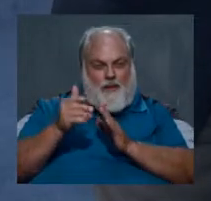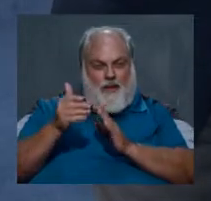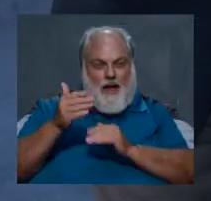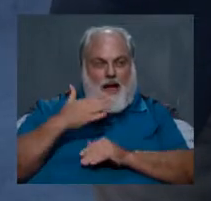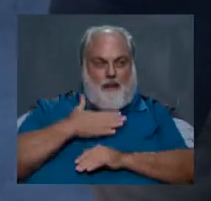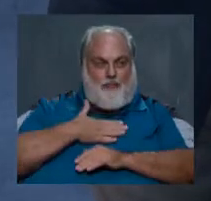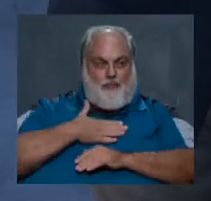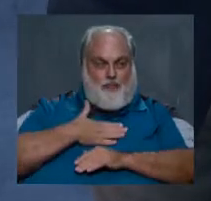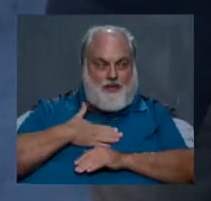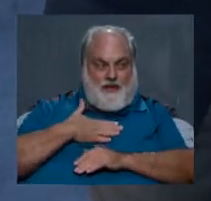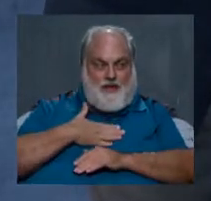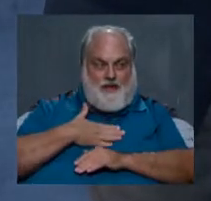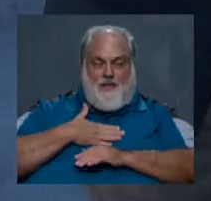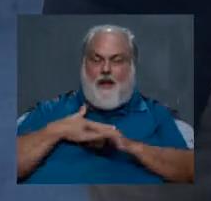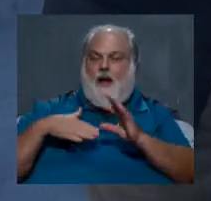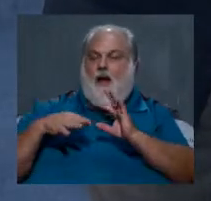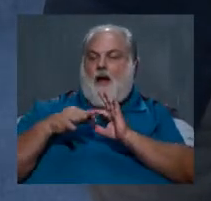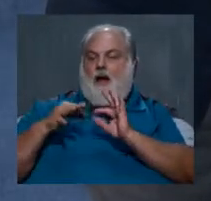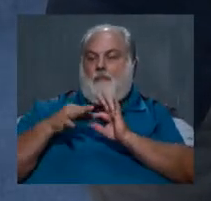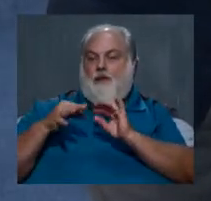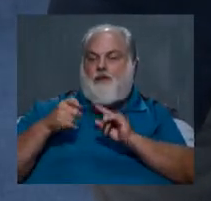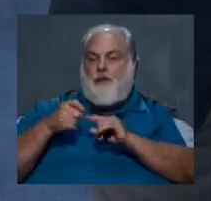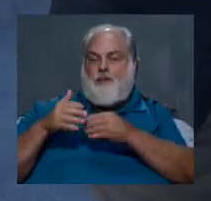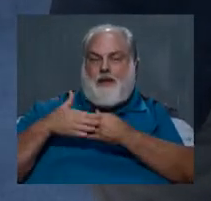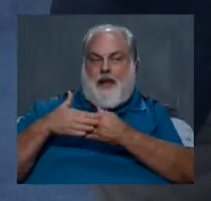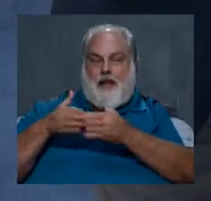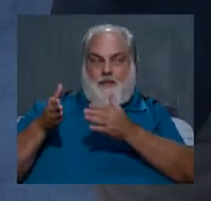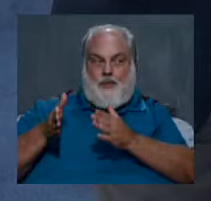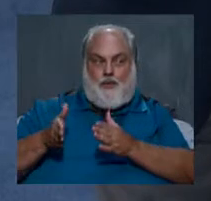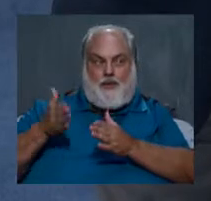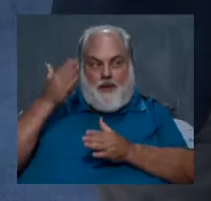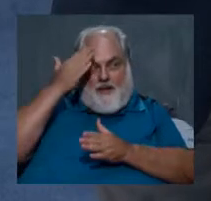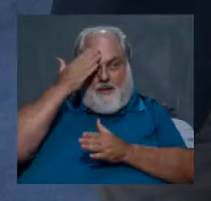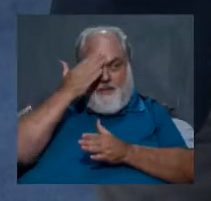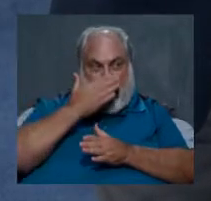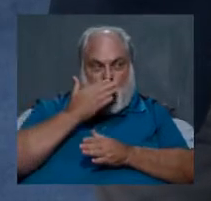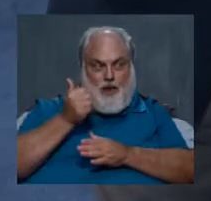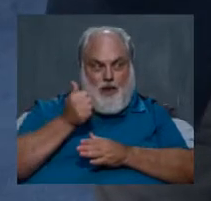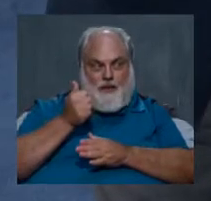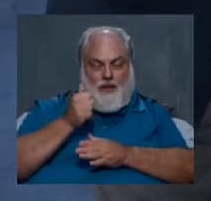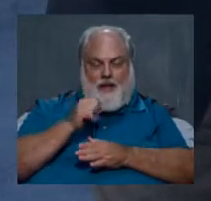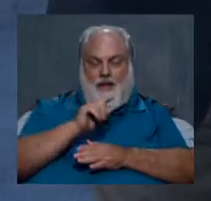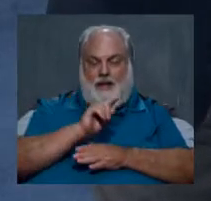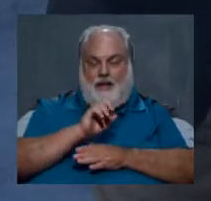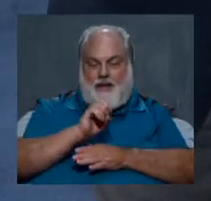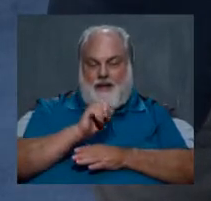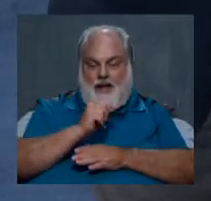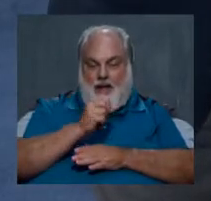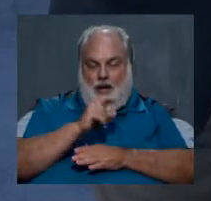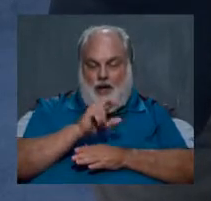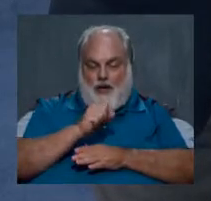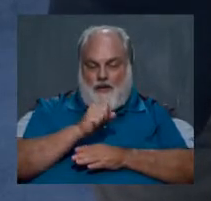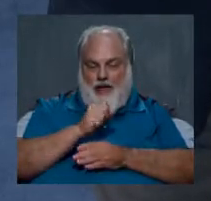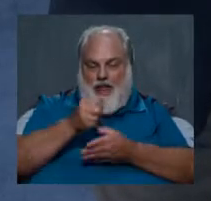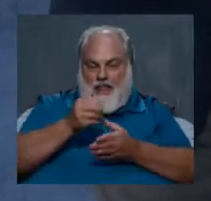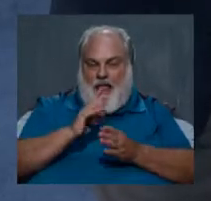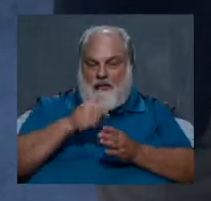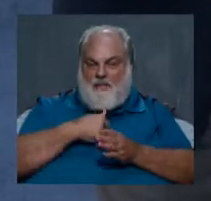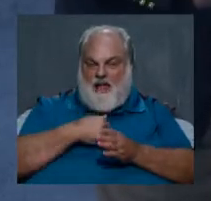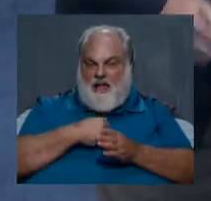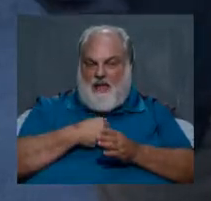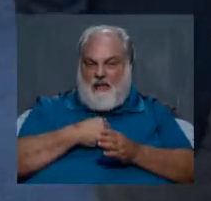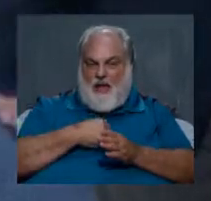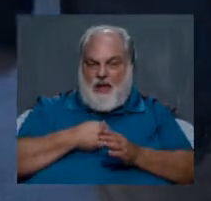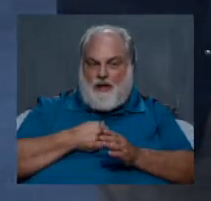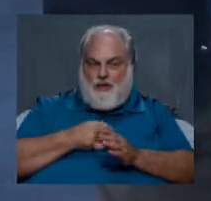appreciate comments from our neighbors, because Mr. Daters, mostly, he kind of let me tag along,